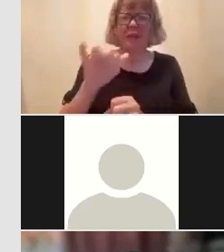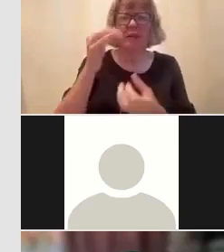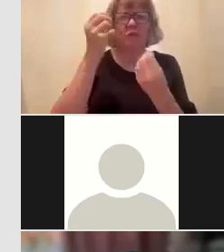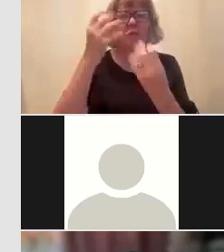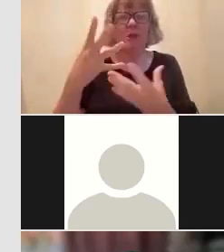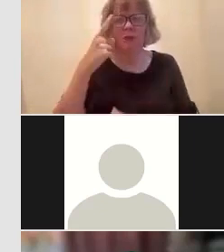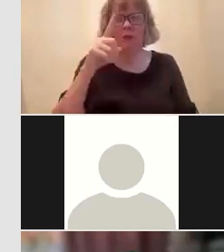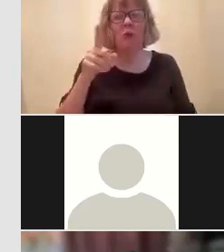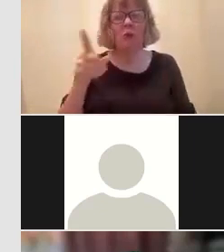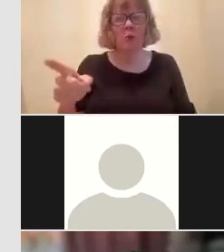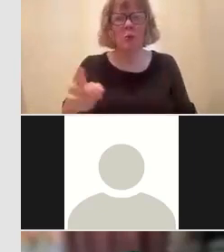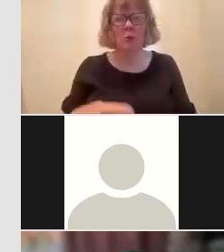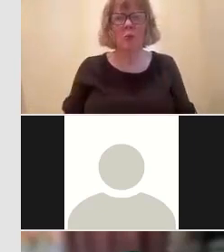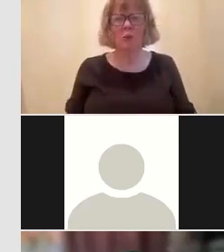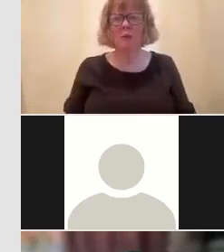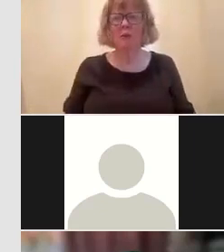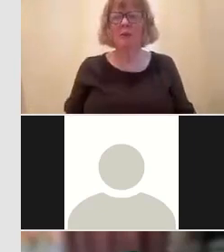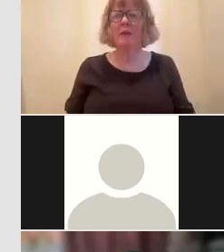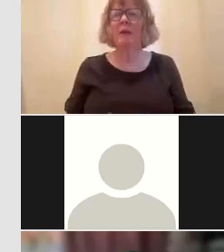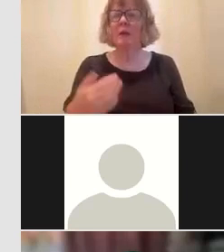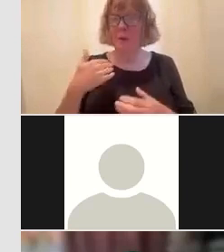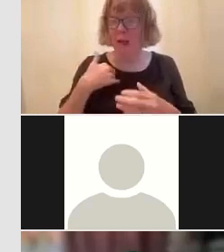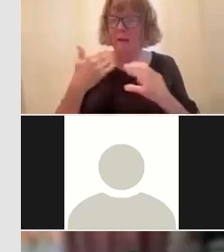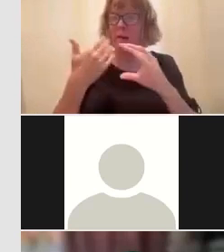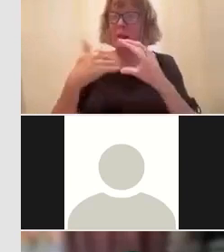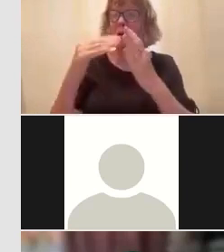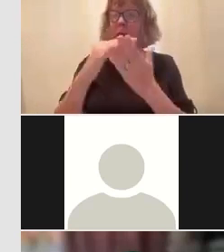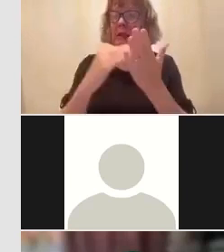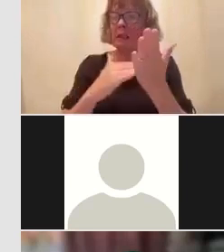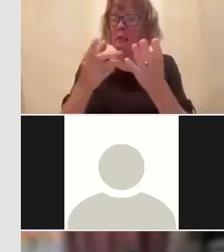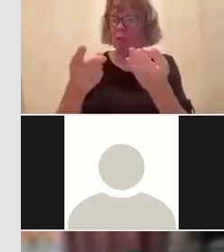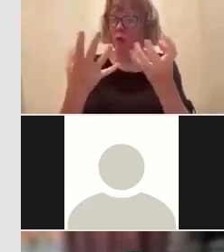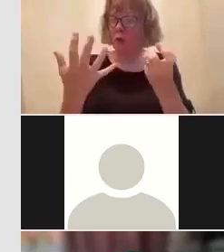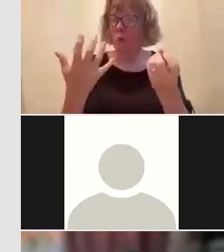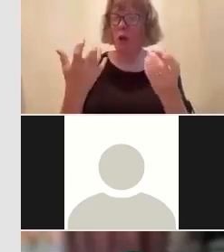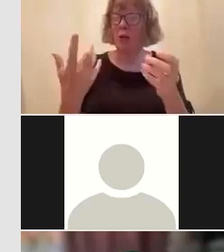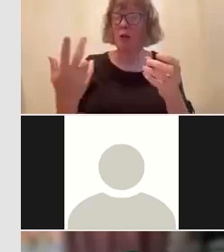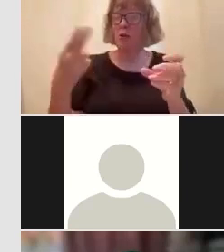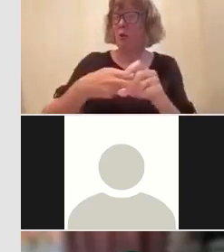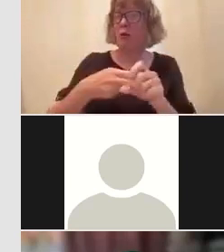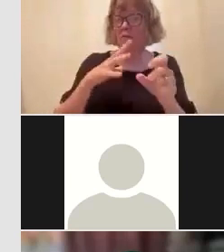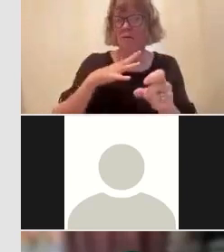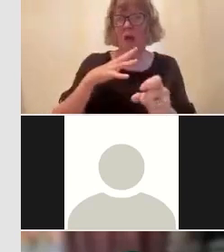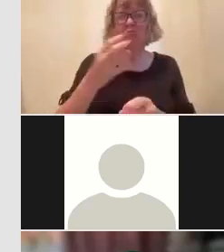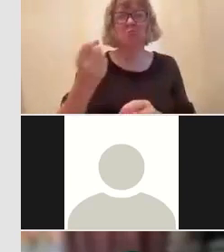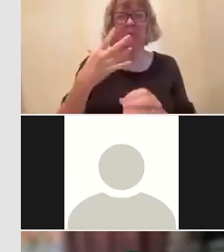We do have email lists. If you'd like to join the email list, just send me an email and ask.